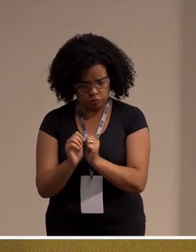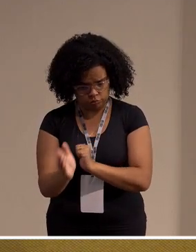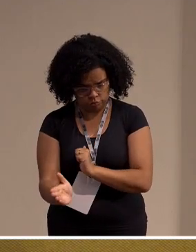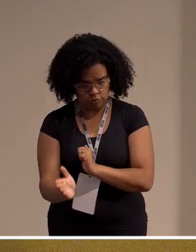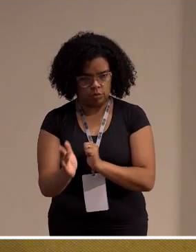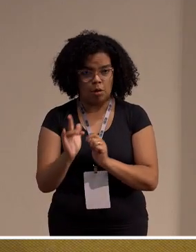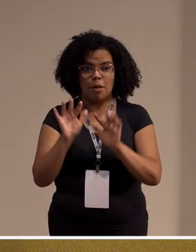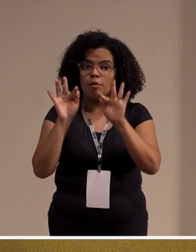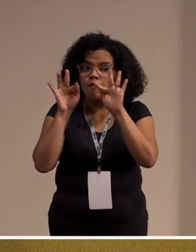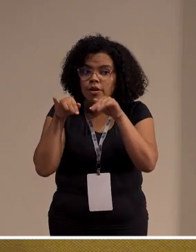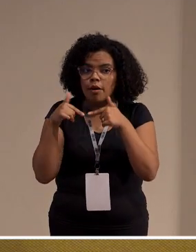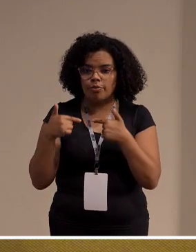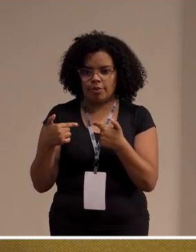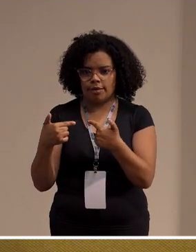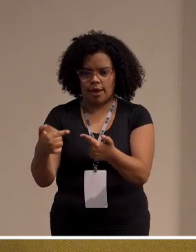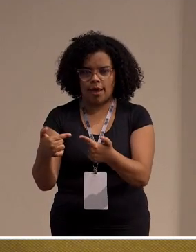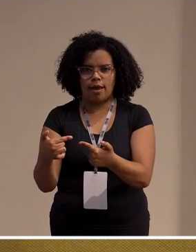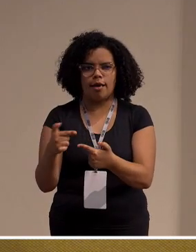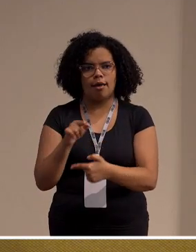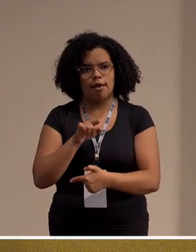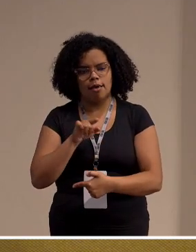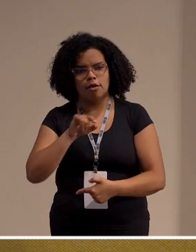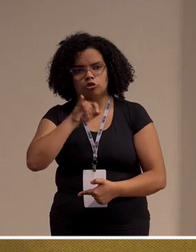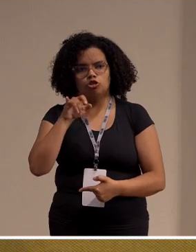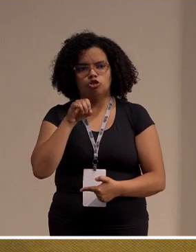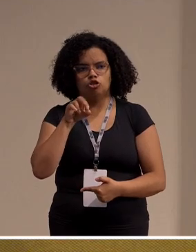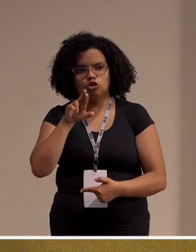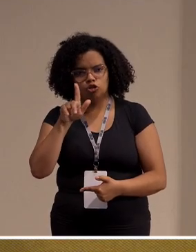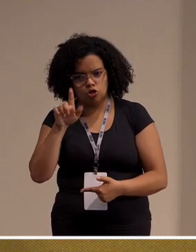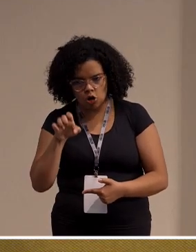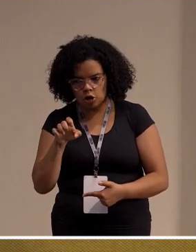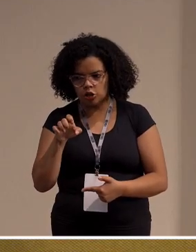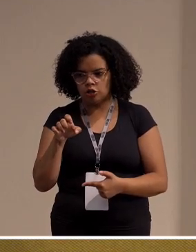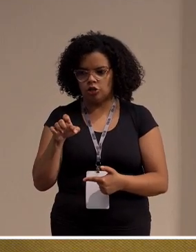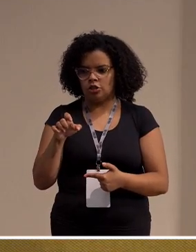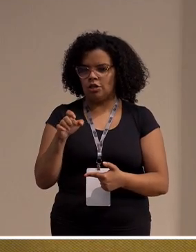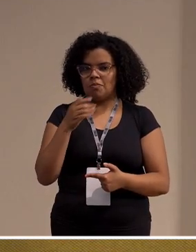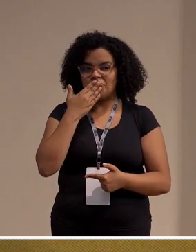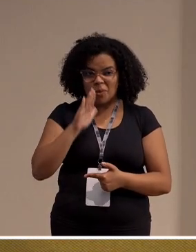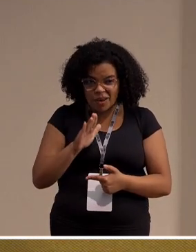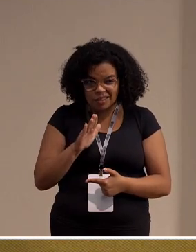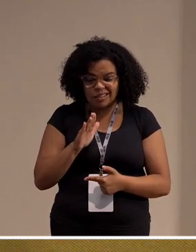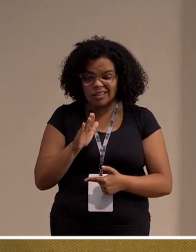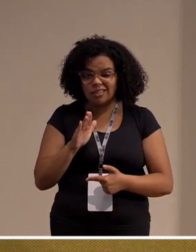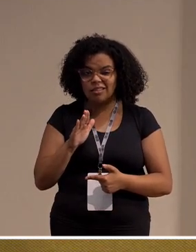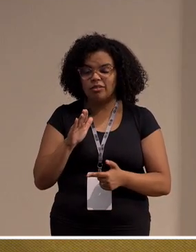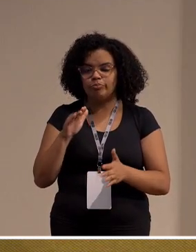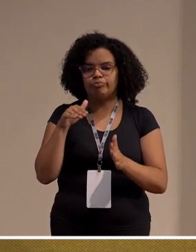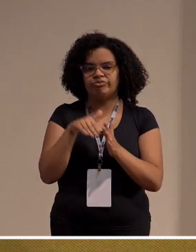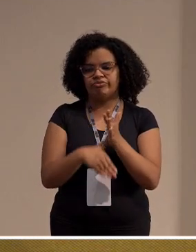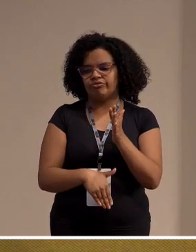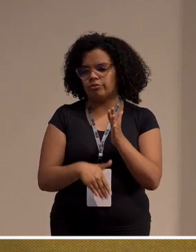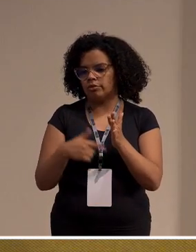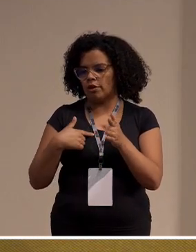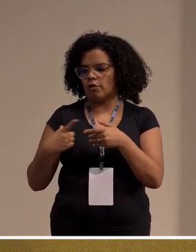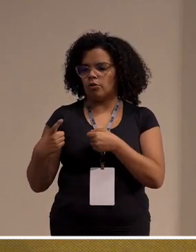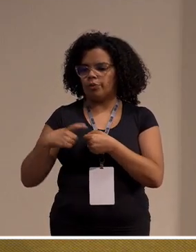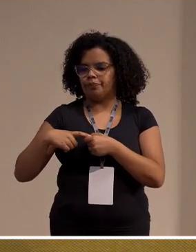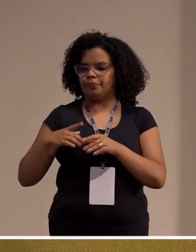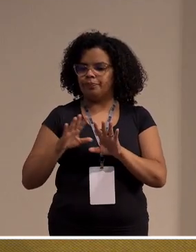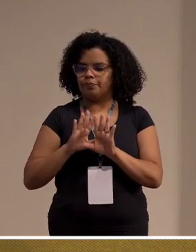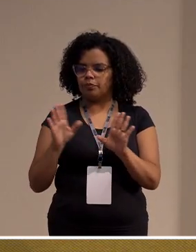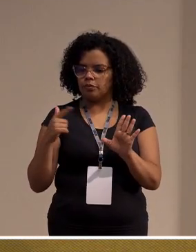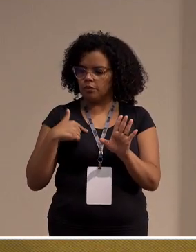war, George Washington went back on his promise. So I began to think, what would it feel like